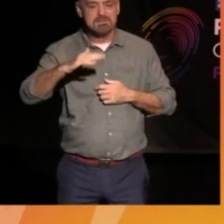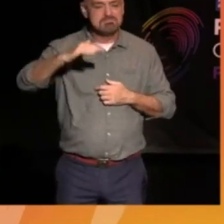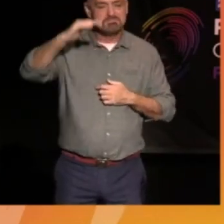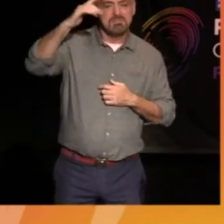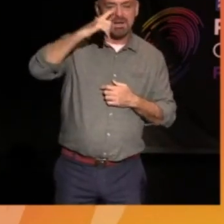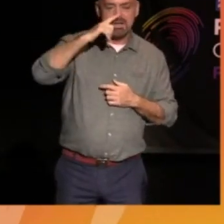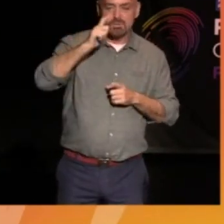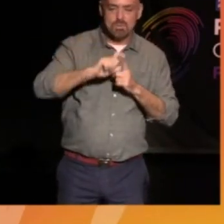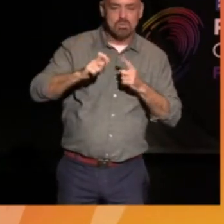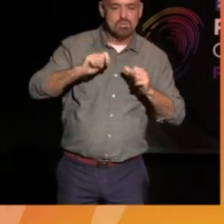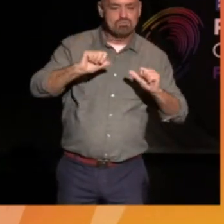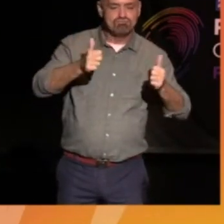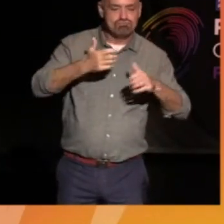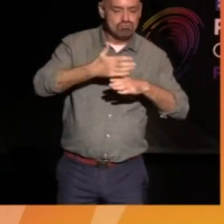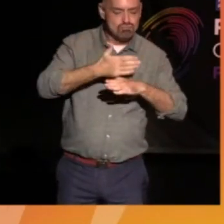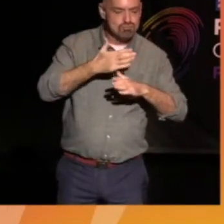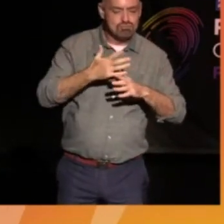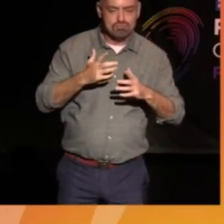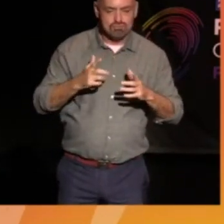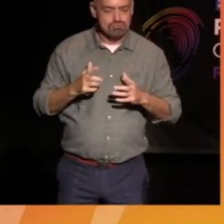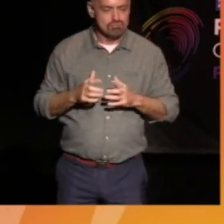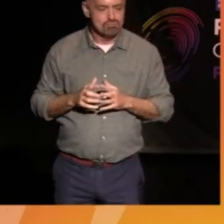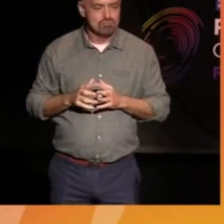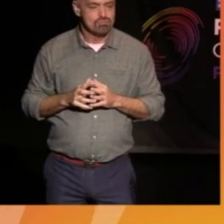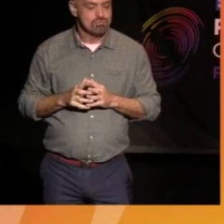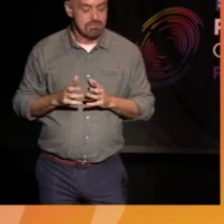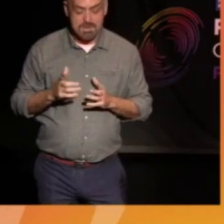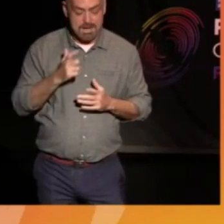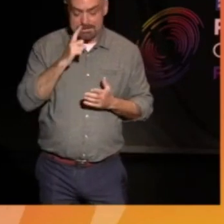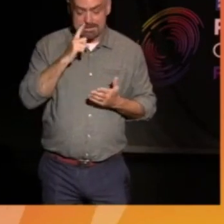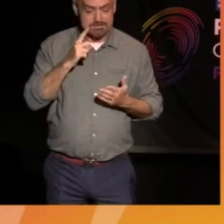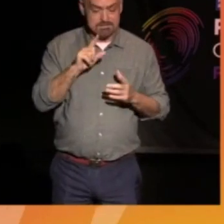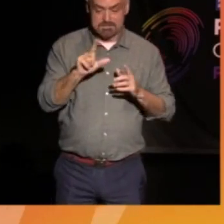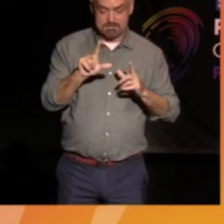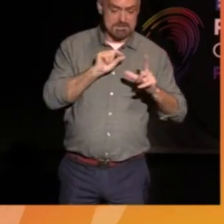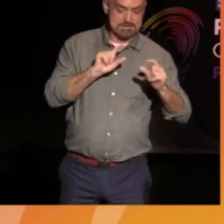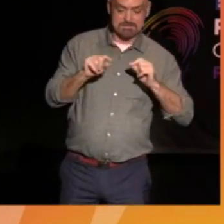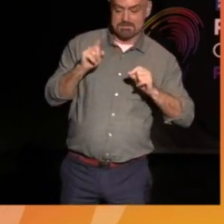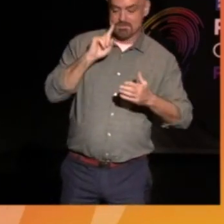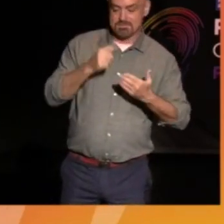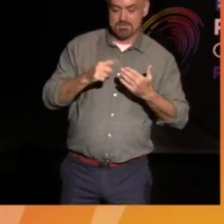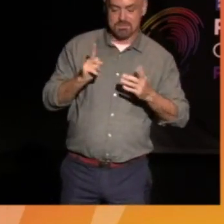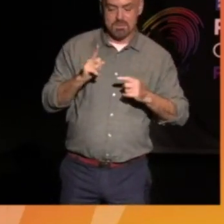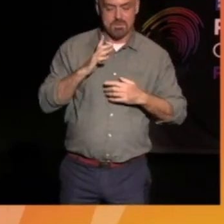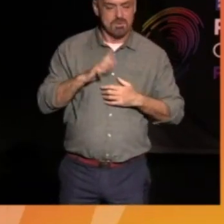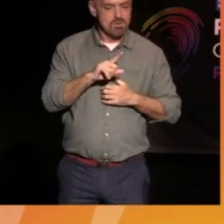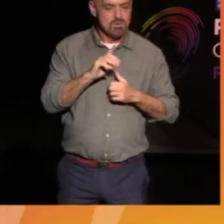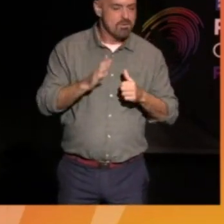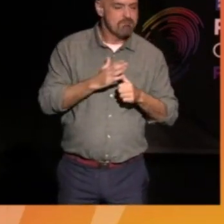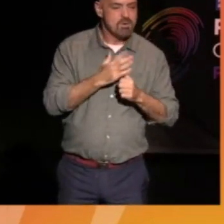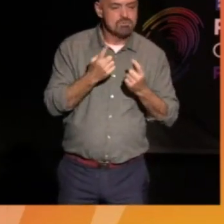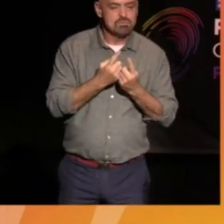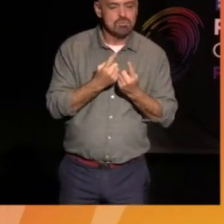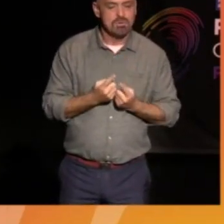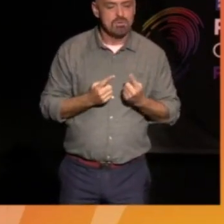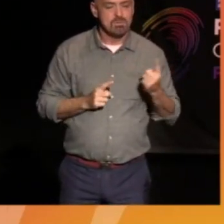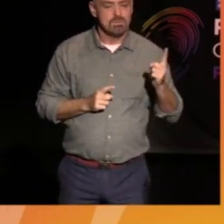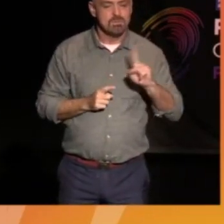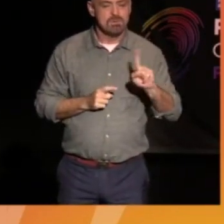and I can do whatever I want in my life. What was your first toy?